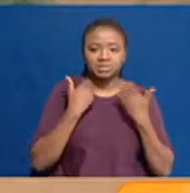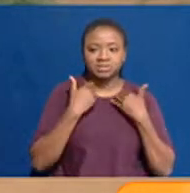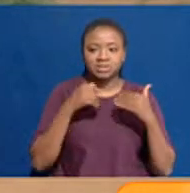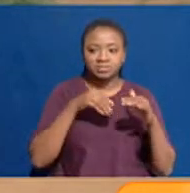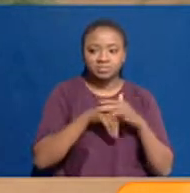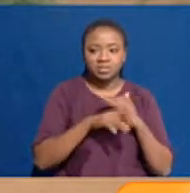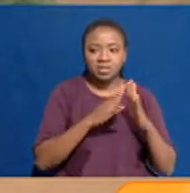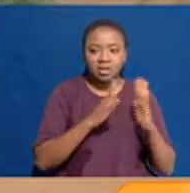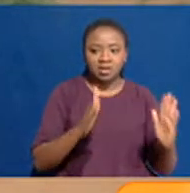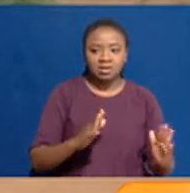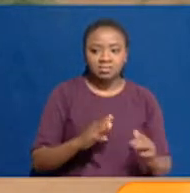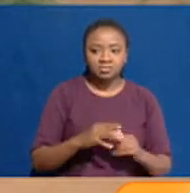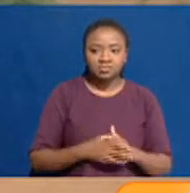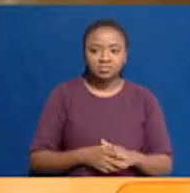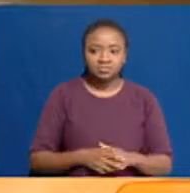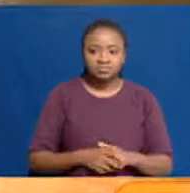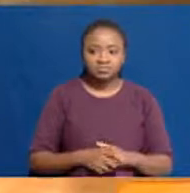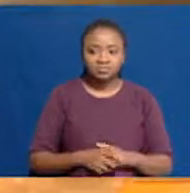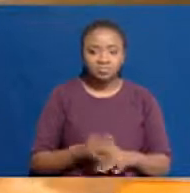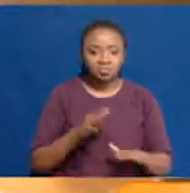Sasa naona kama tunaangaika sana.